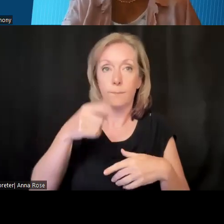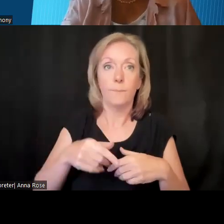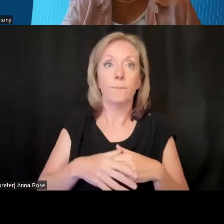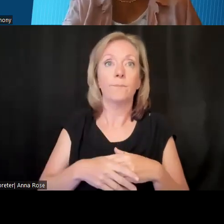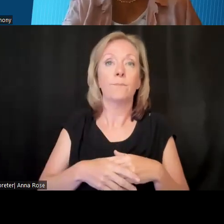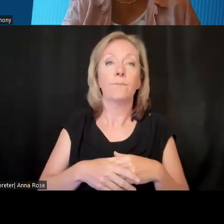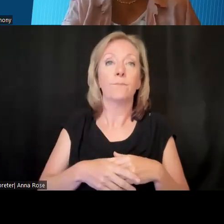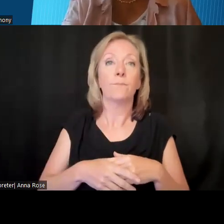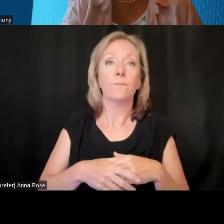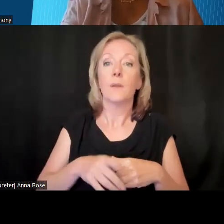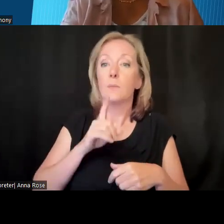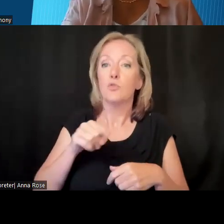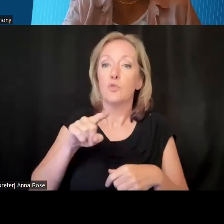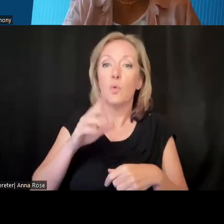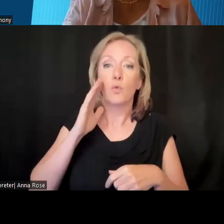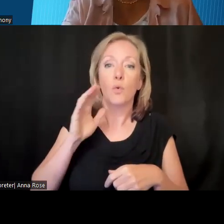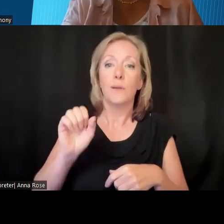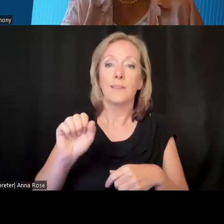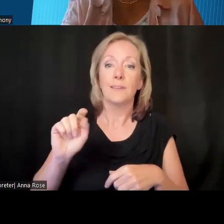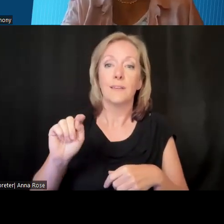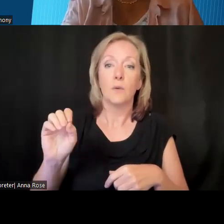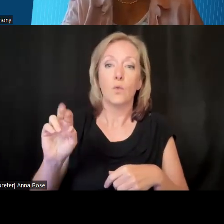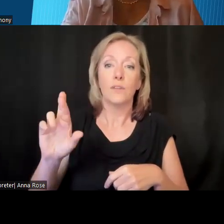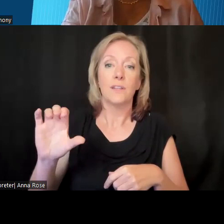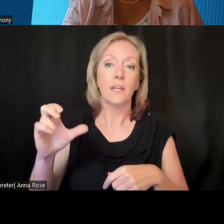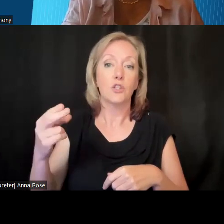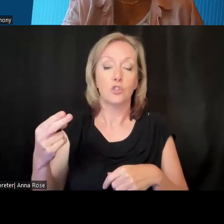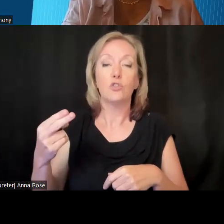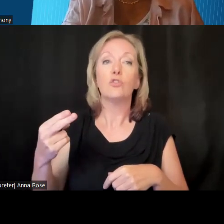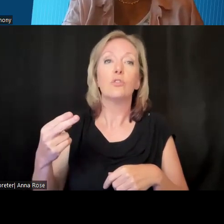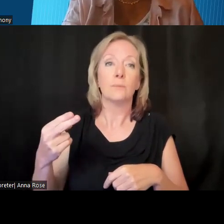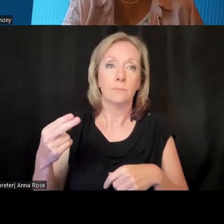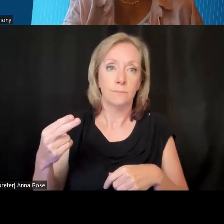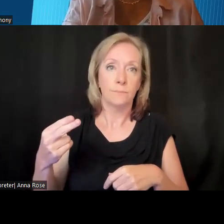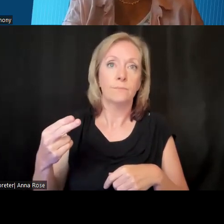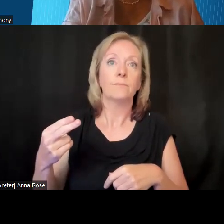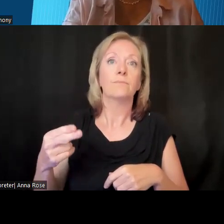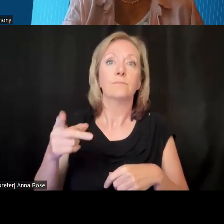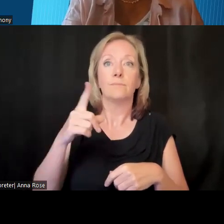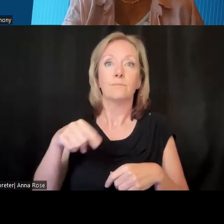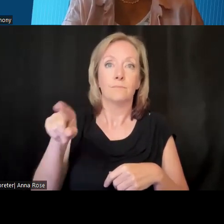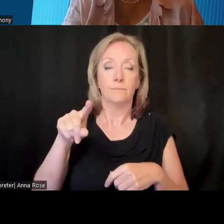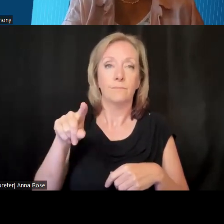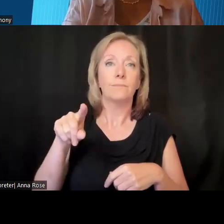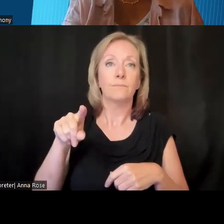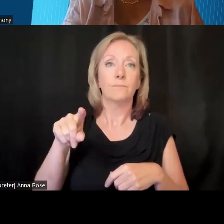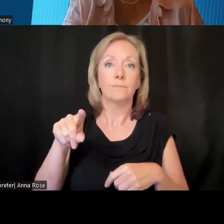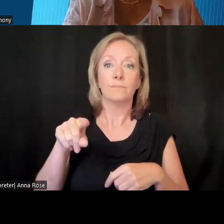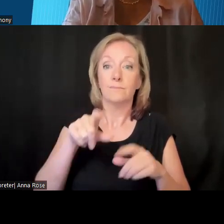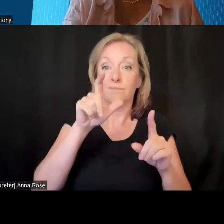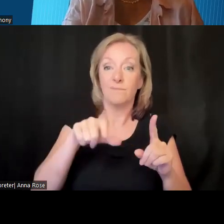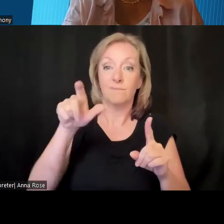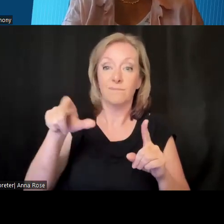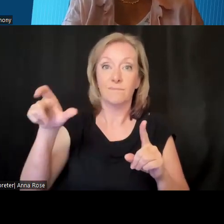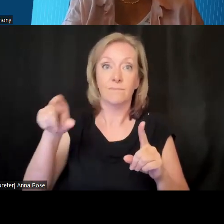So I'm sure you all have heard about the Storch prenatal infections, but I put this up just so that you can see the ones that truly